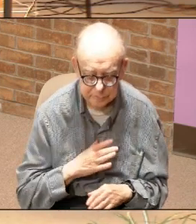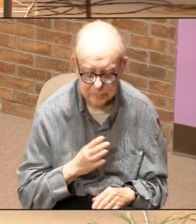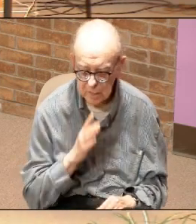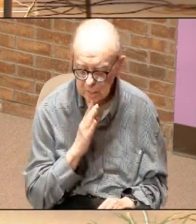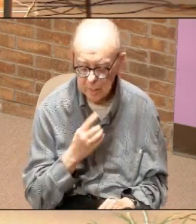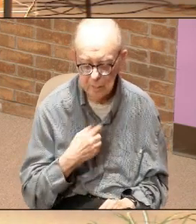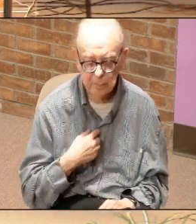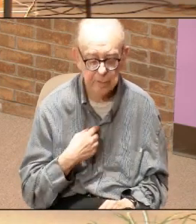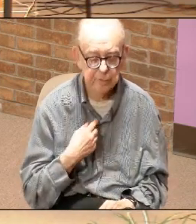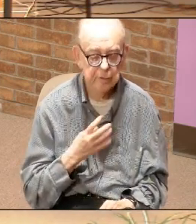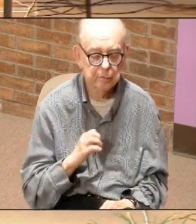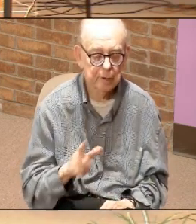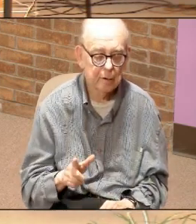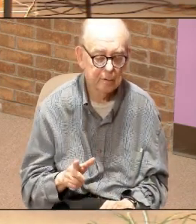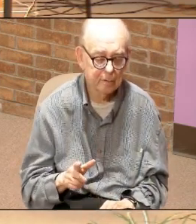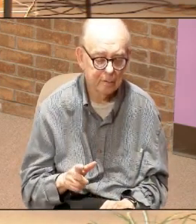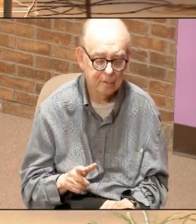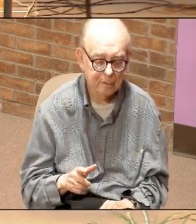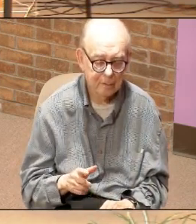and she says, well,